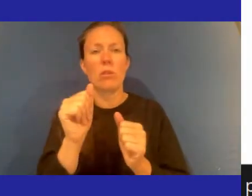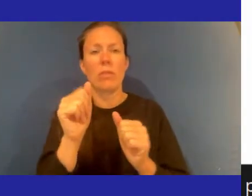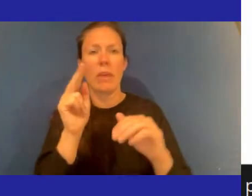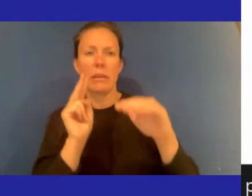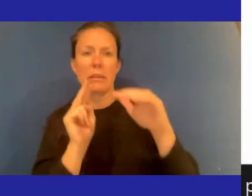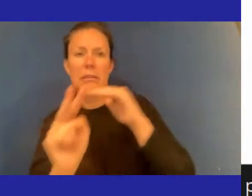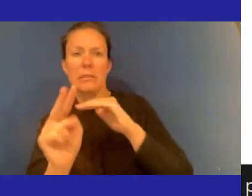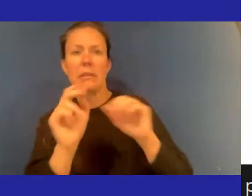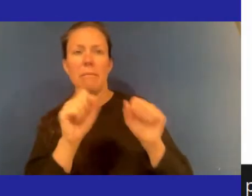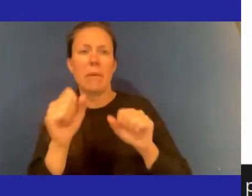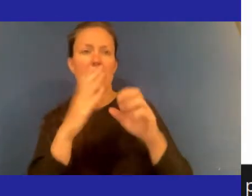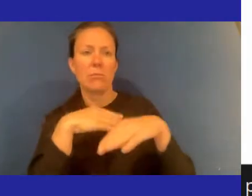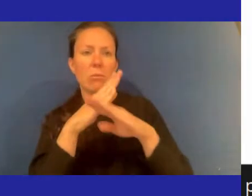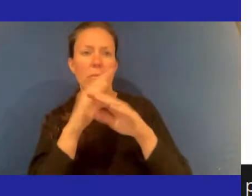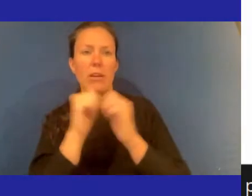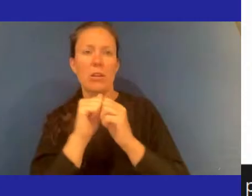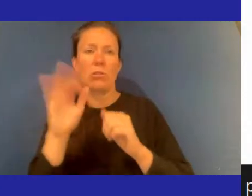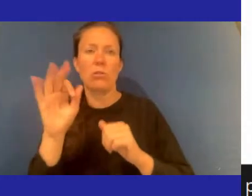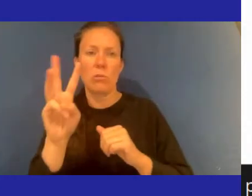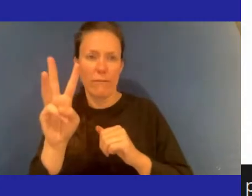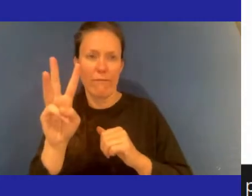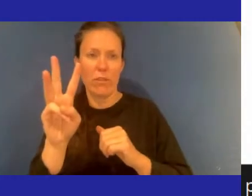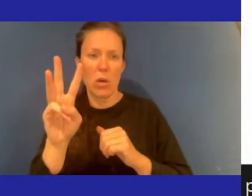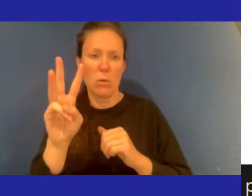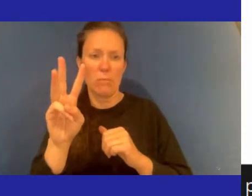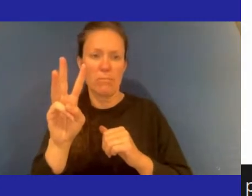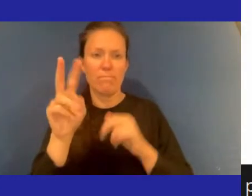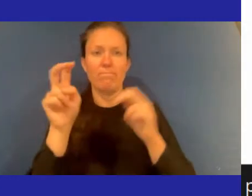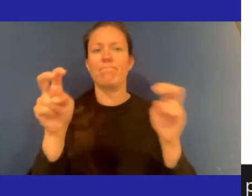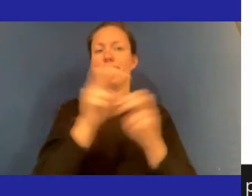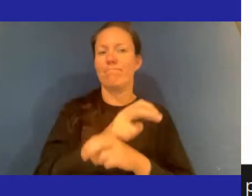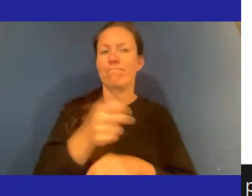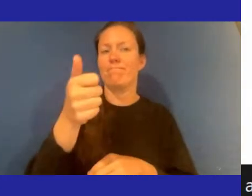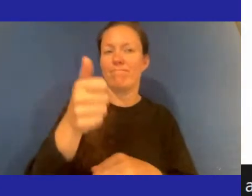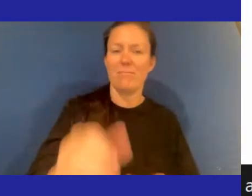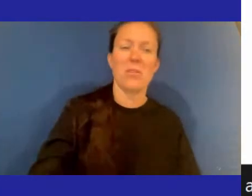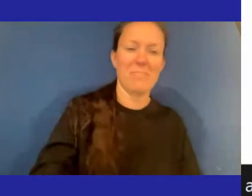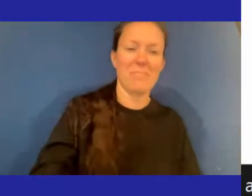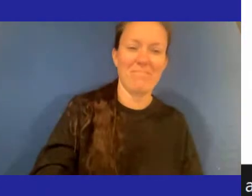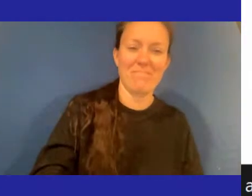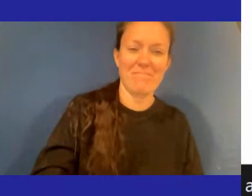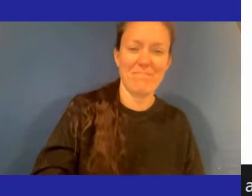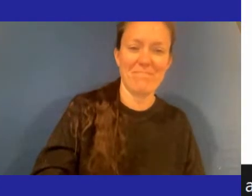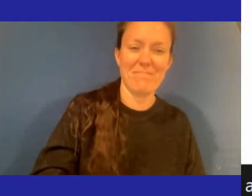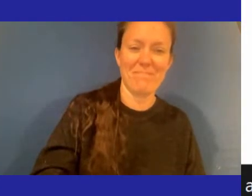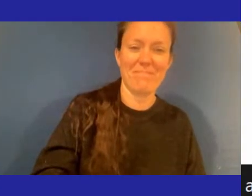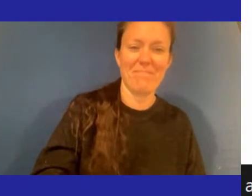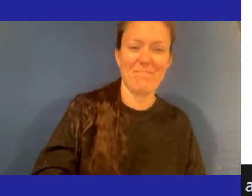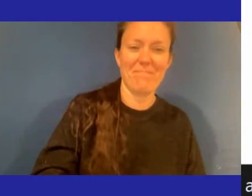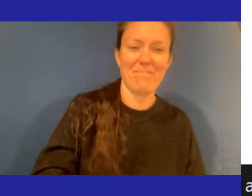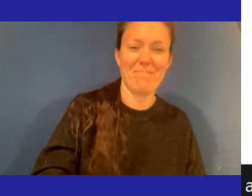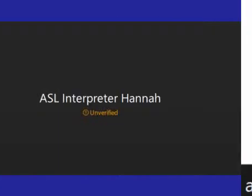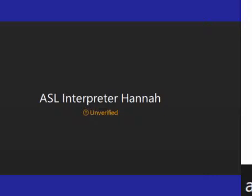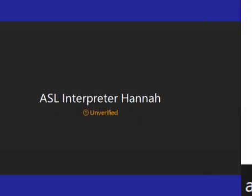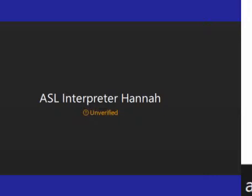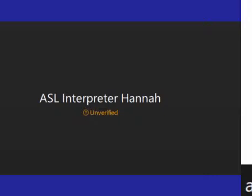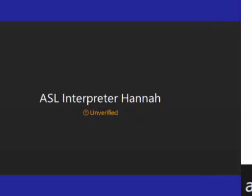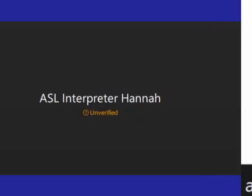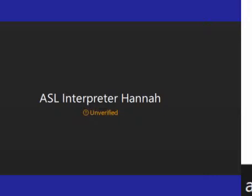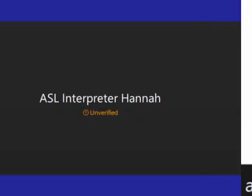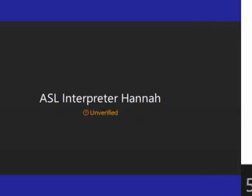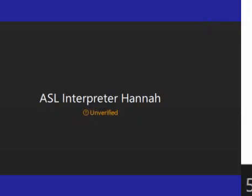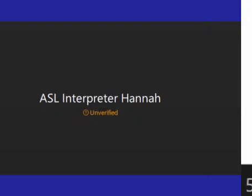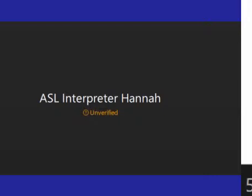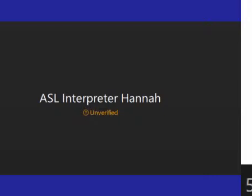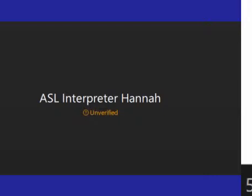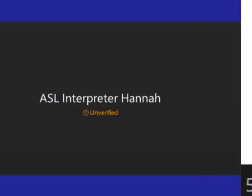barriers to flow. Next slide, please. Over the last several years, we've done a number of excellent